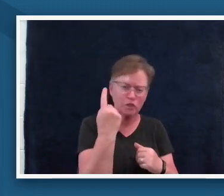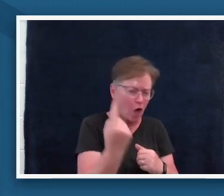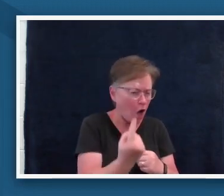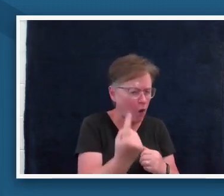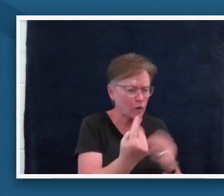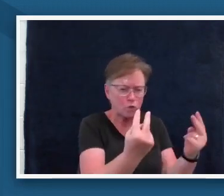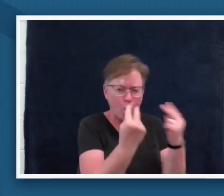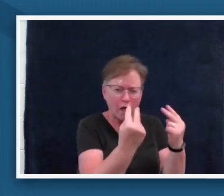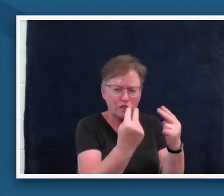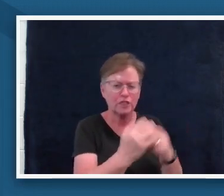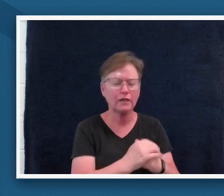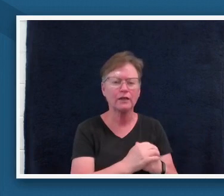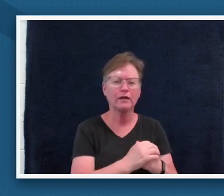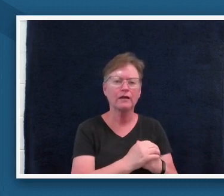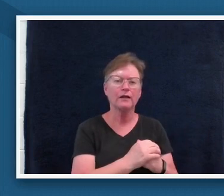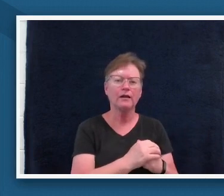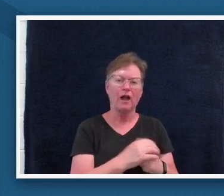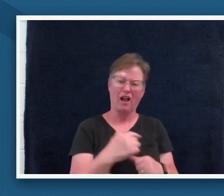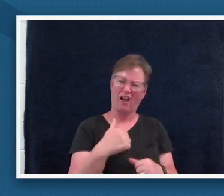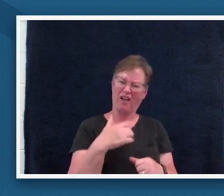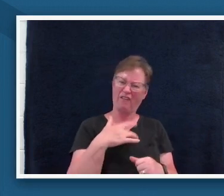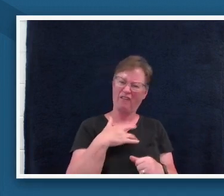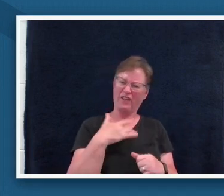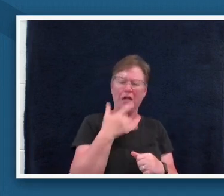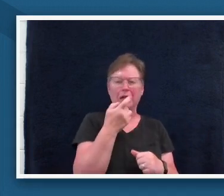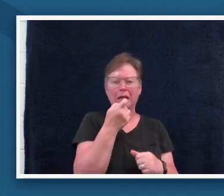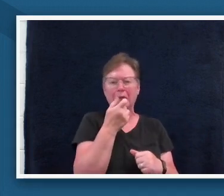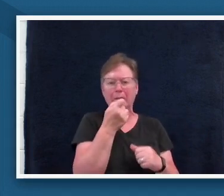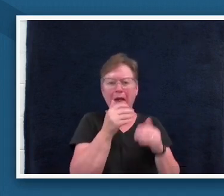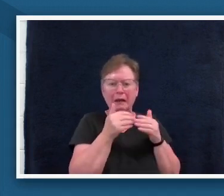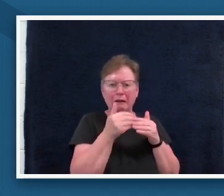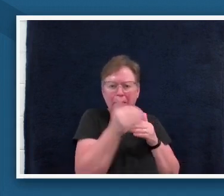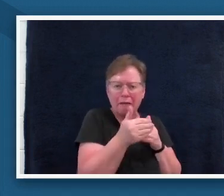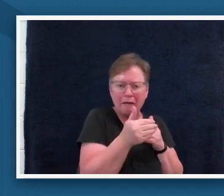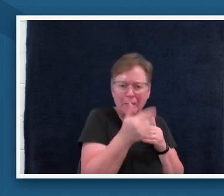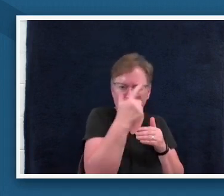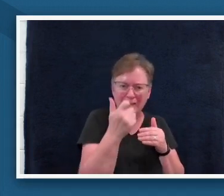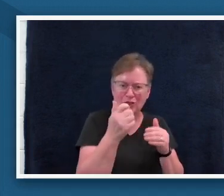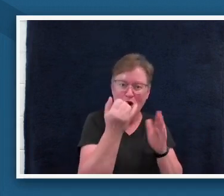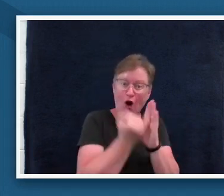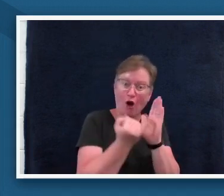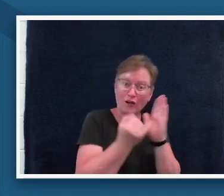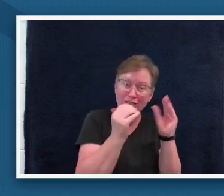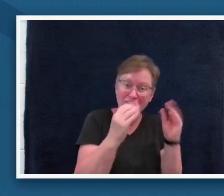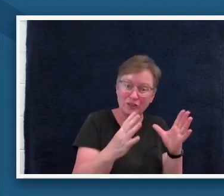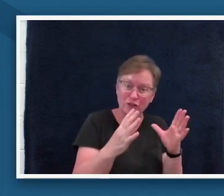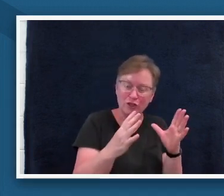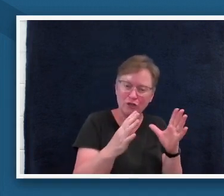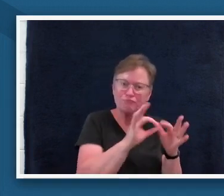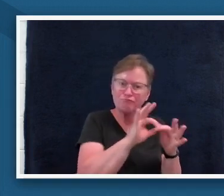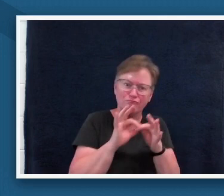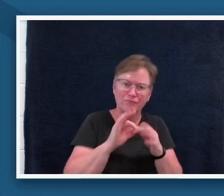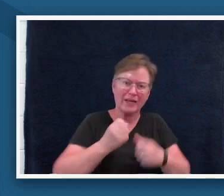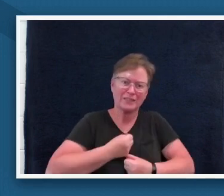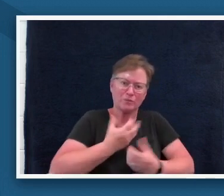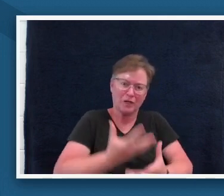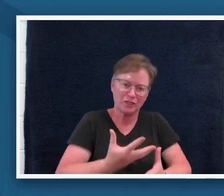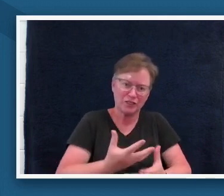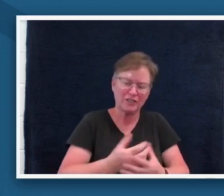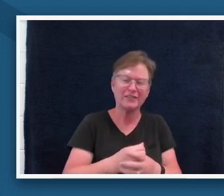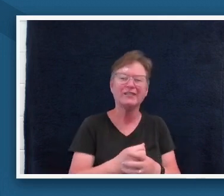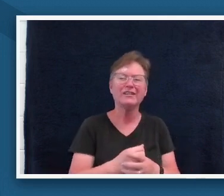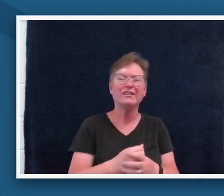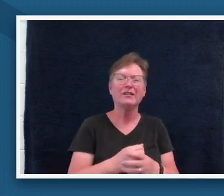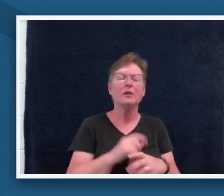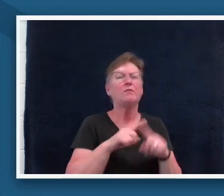I would say that I feel like I have a little bit of an edge as an arts teacher. It is about expression. But I guess I'm just going back to the original thing.